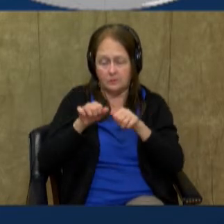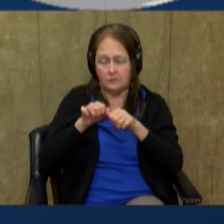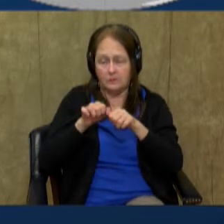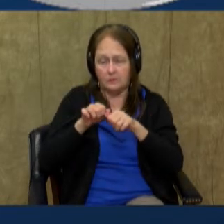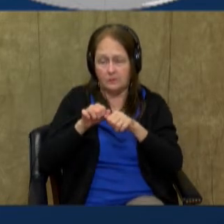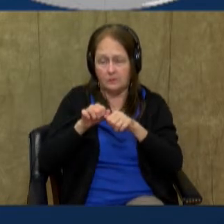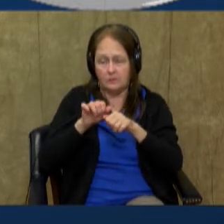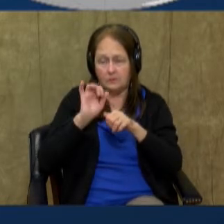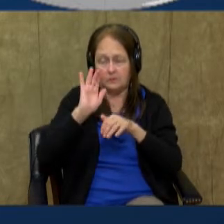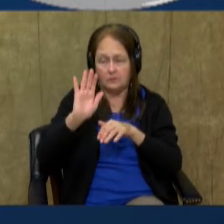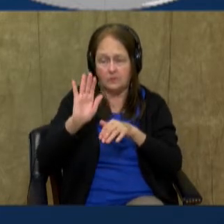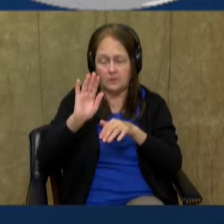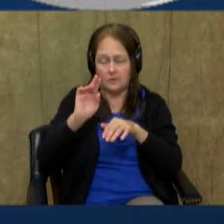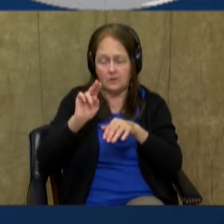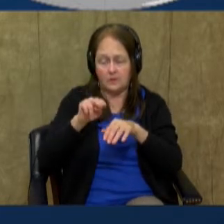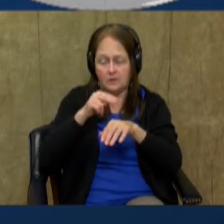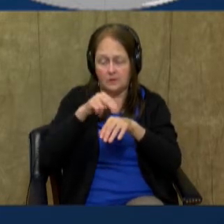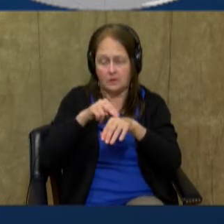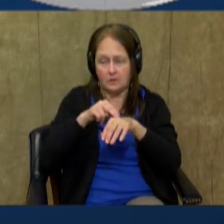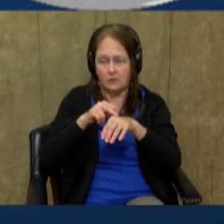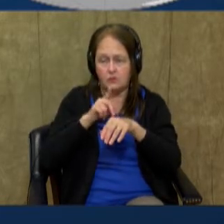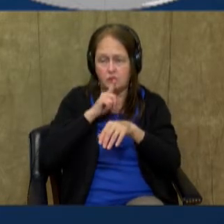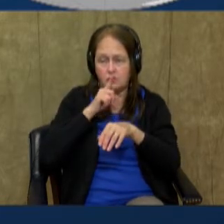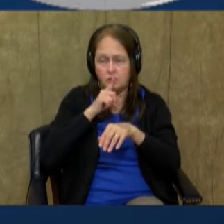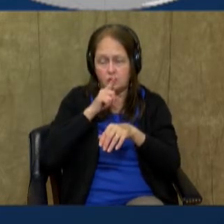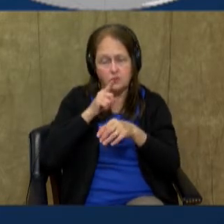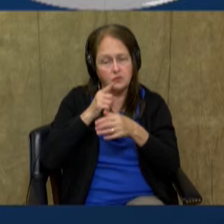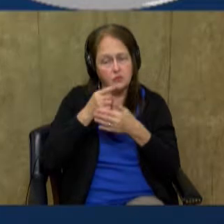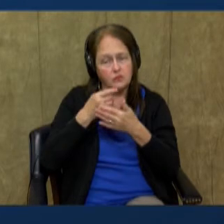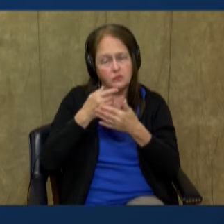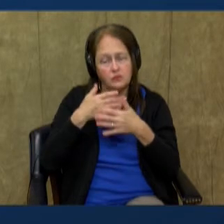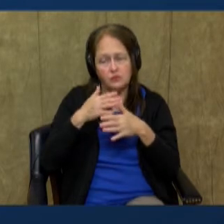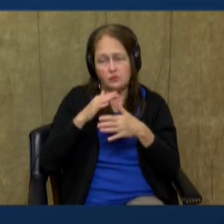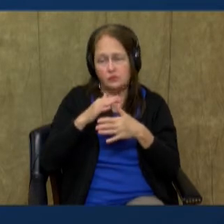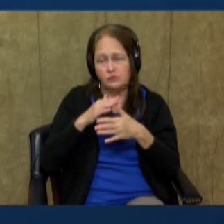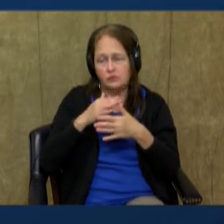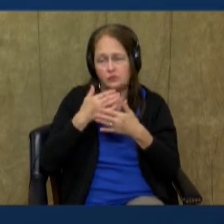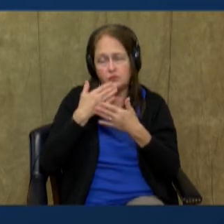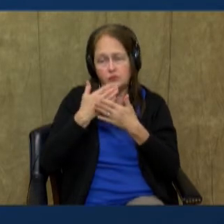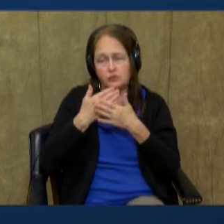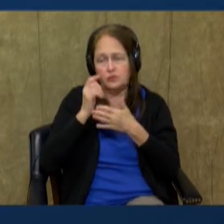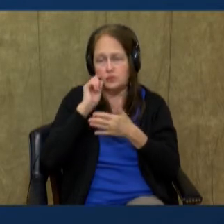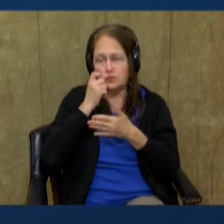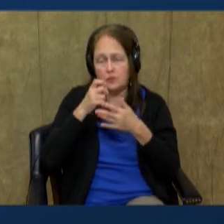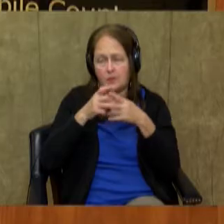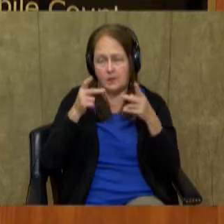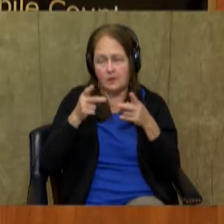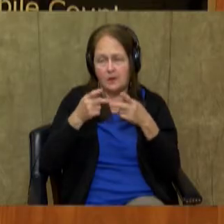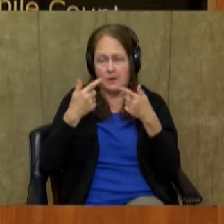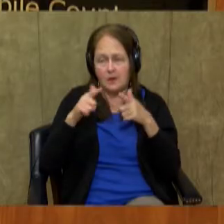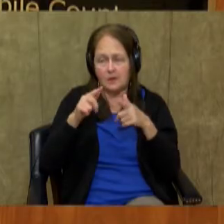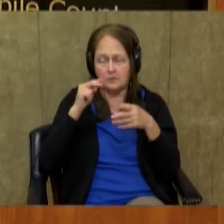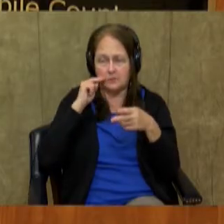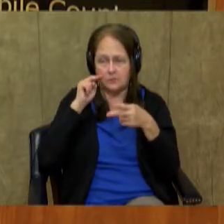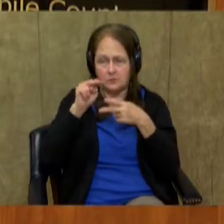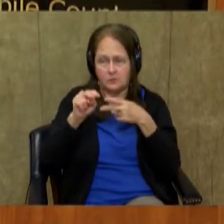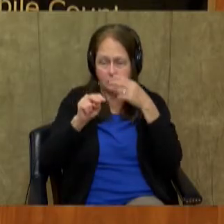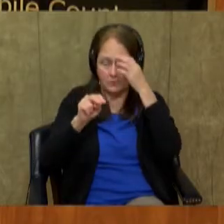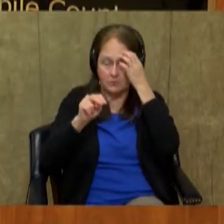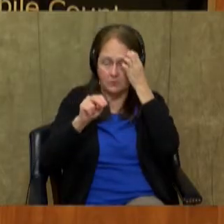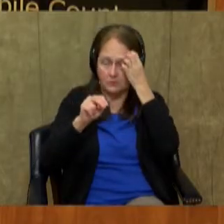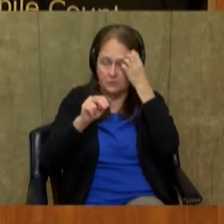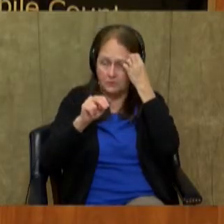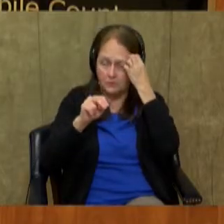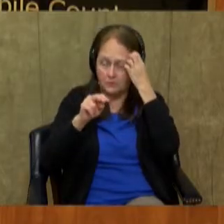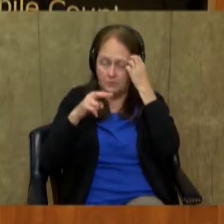with your archipelago nations. So this is a really unique place and part of the world. So let's make a prediction. Looking at